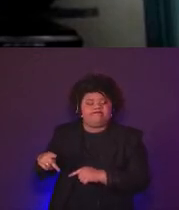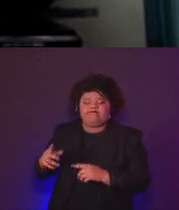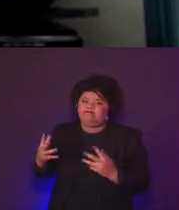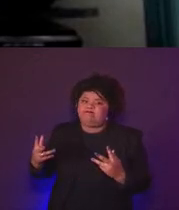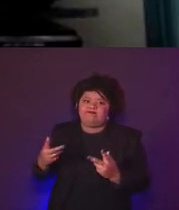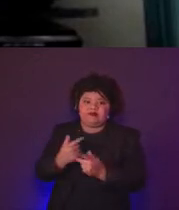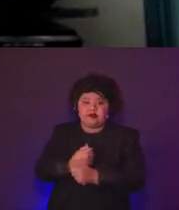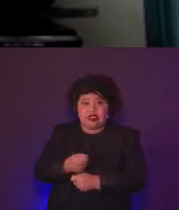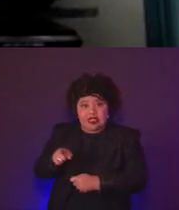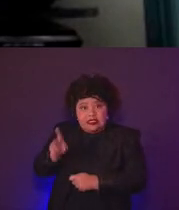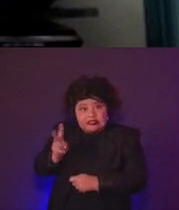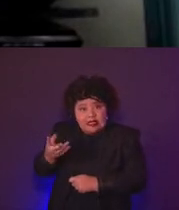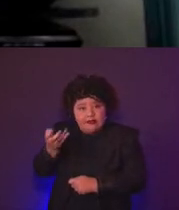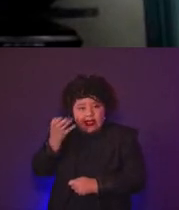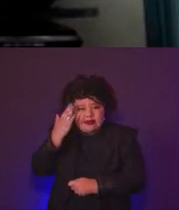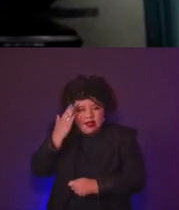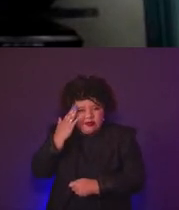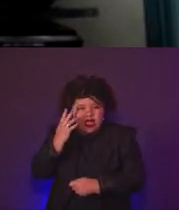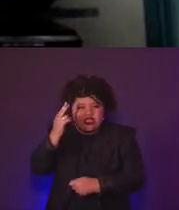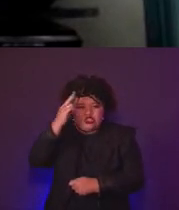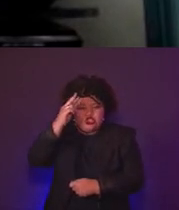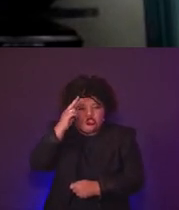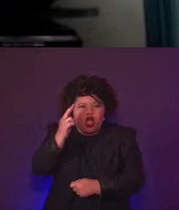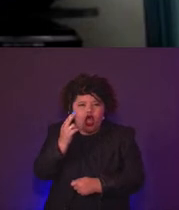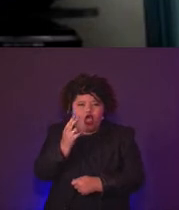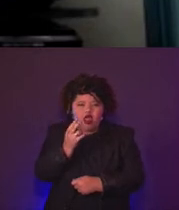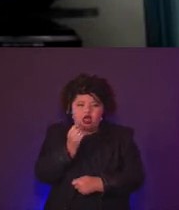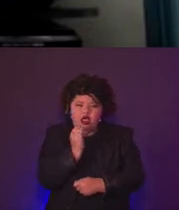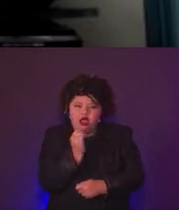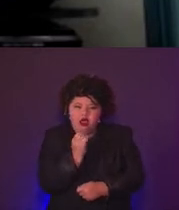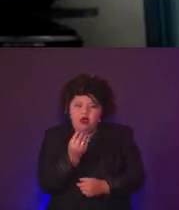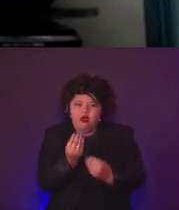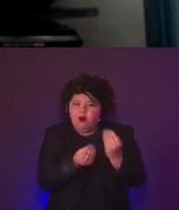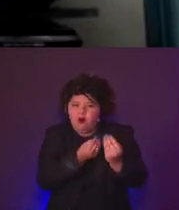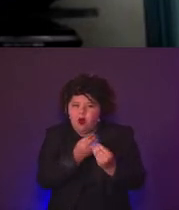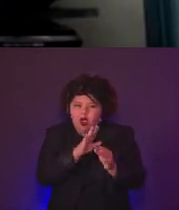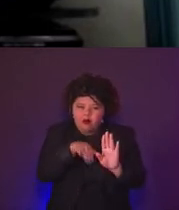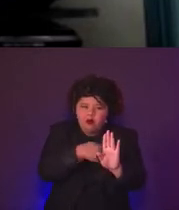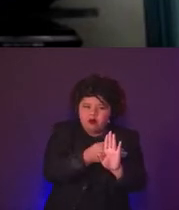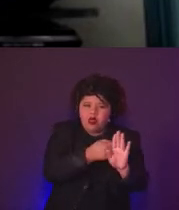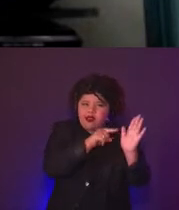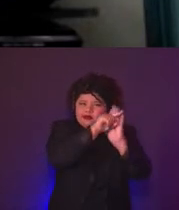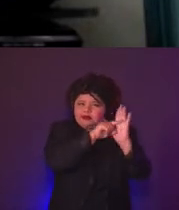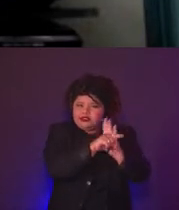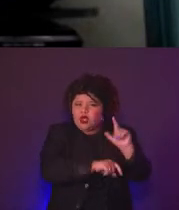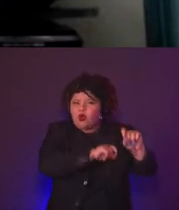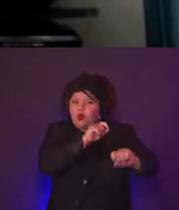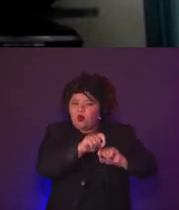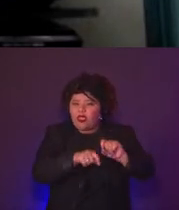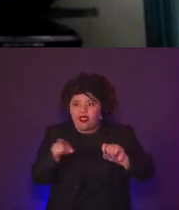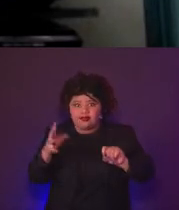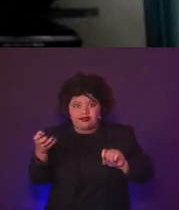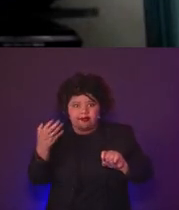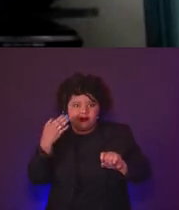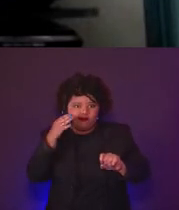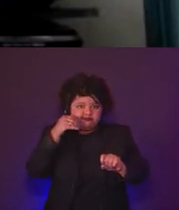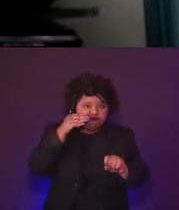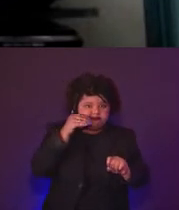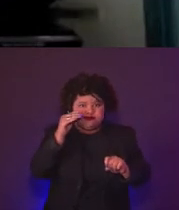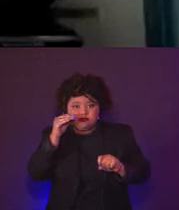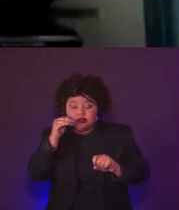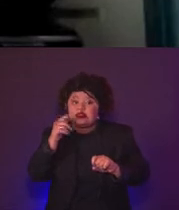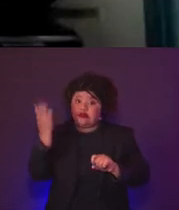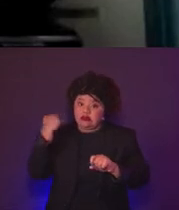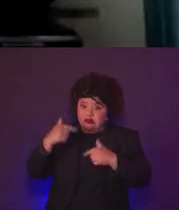full story is. And working with Phil back in those days was a tremendous joy because Phil is